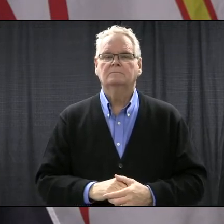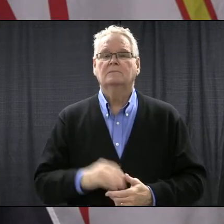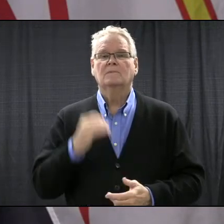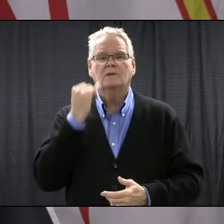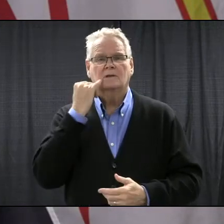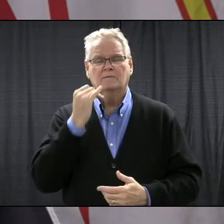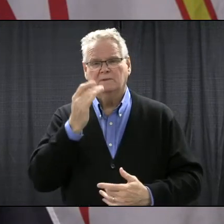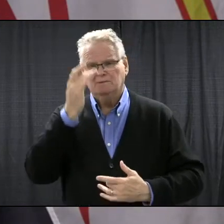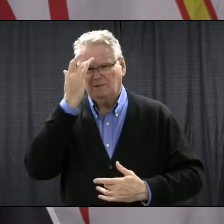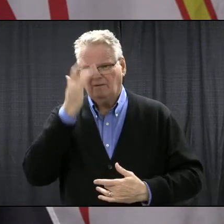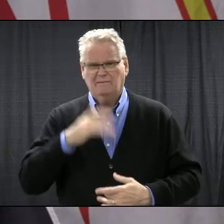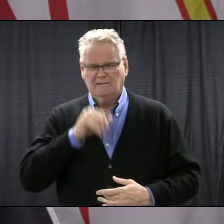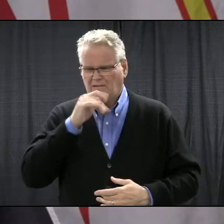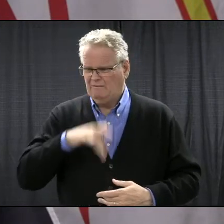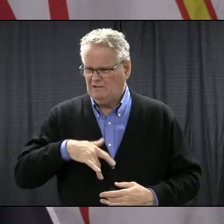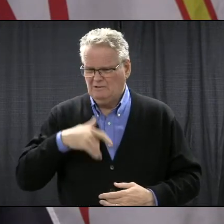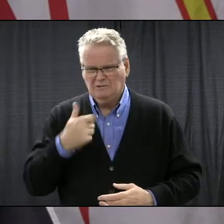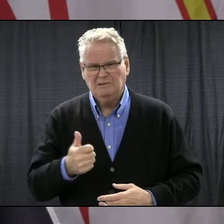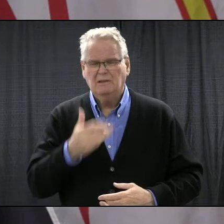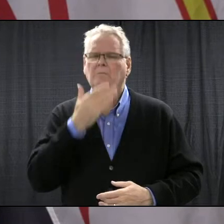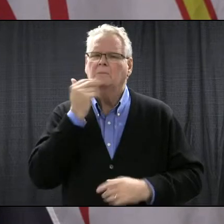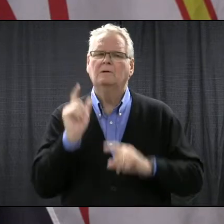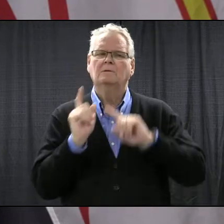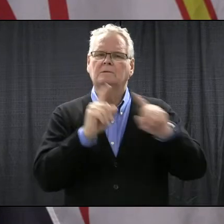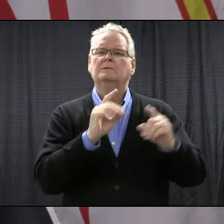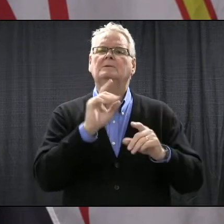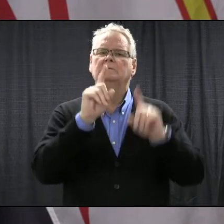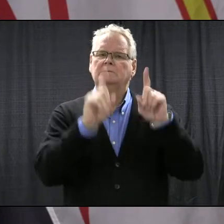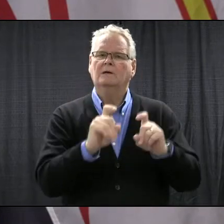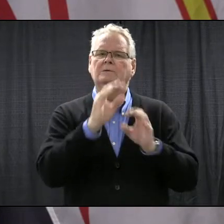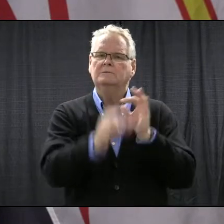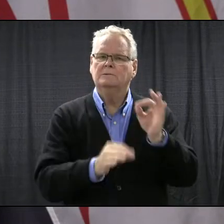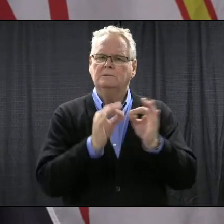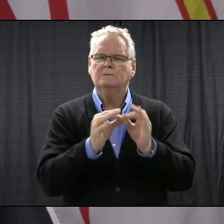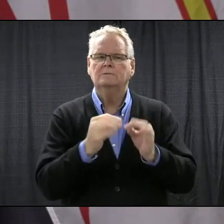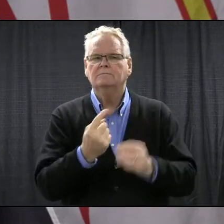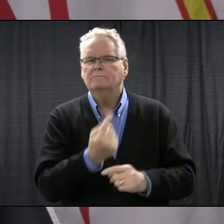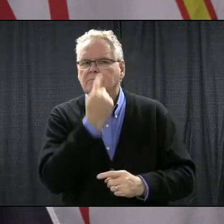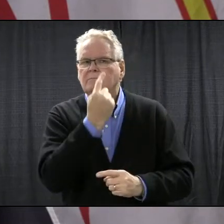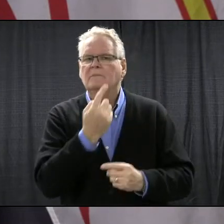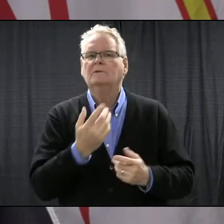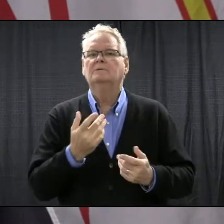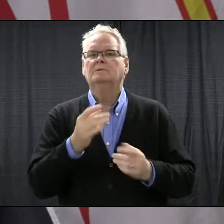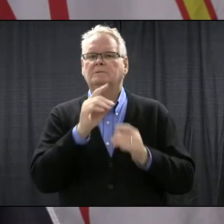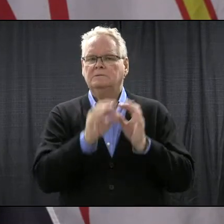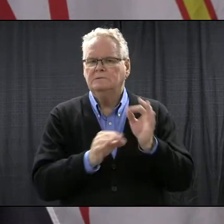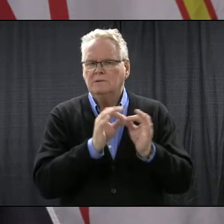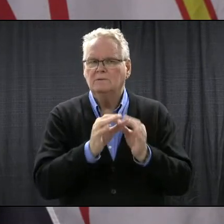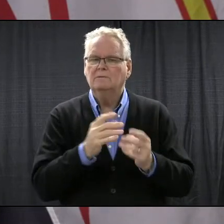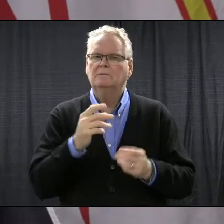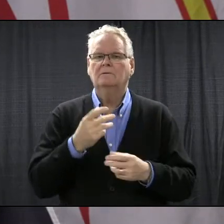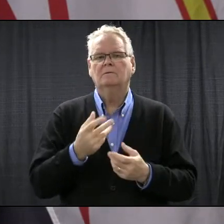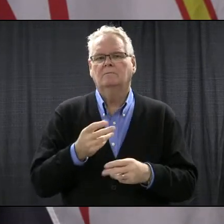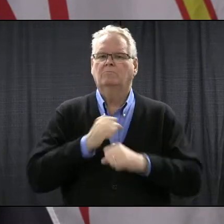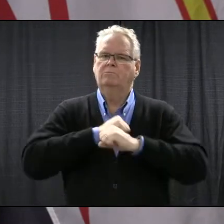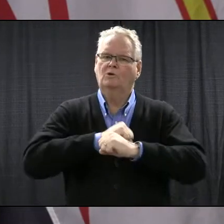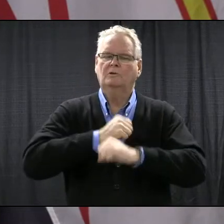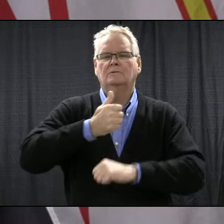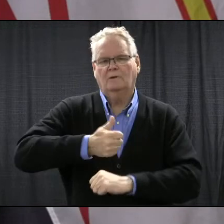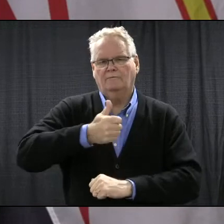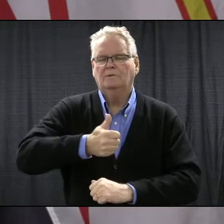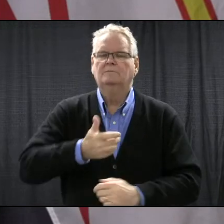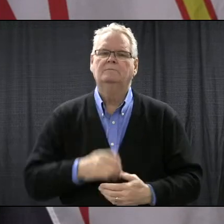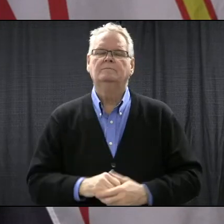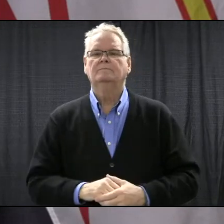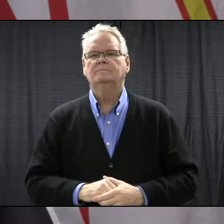have even one symptom of COVID, you must stay home and book a COVID test. This is for everyone's protection. I understand